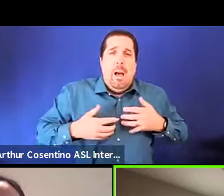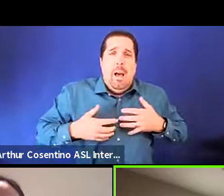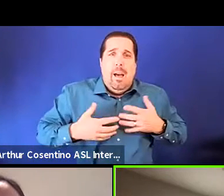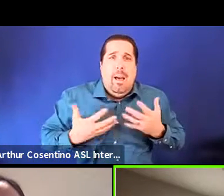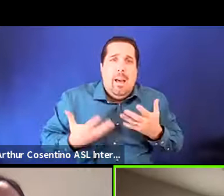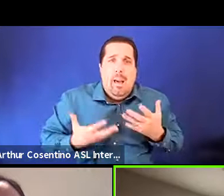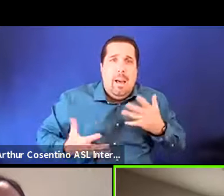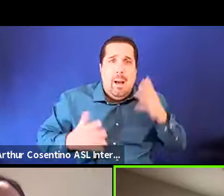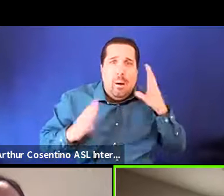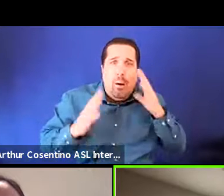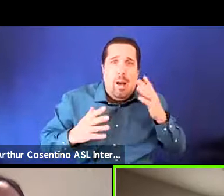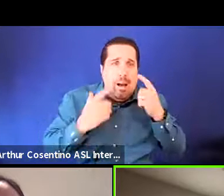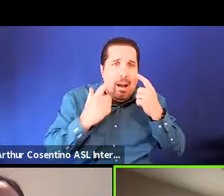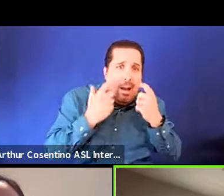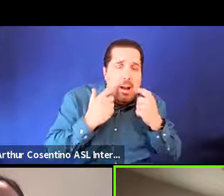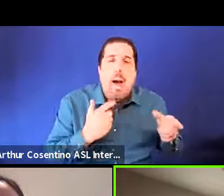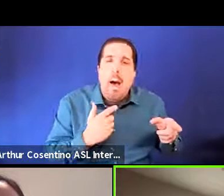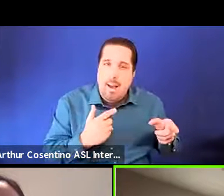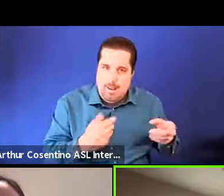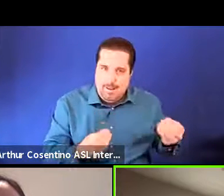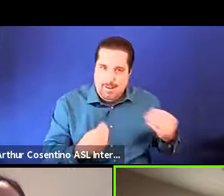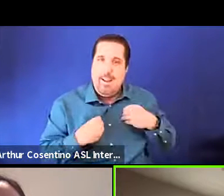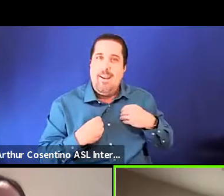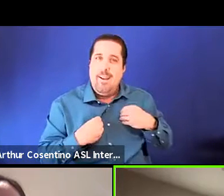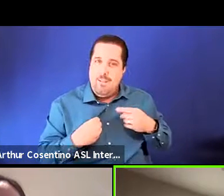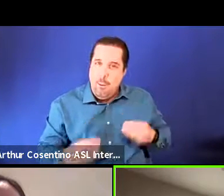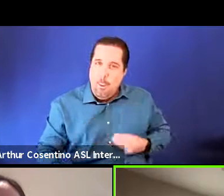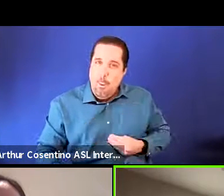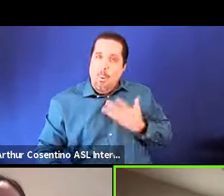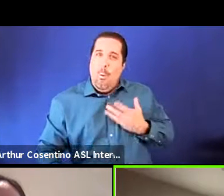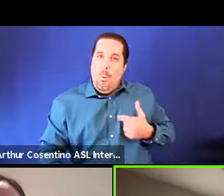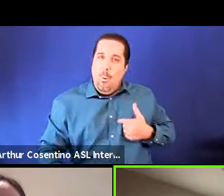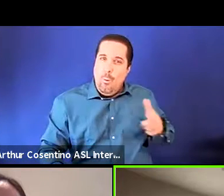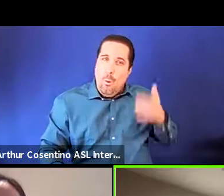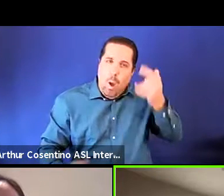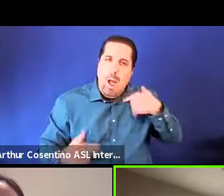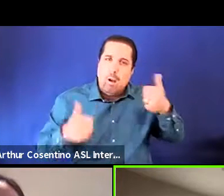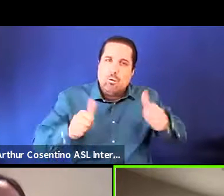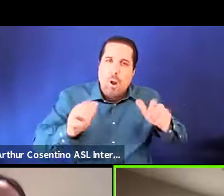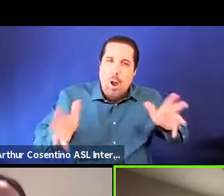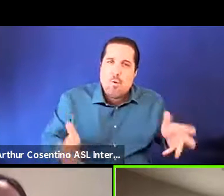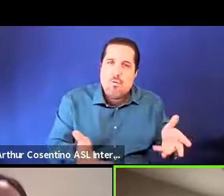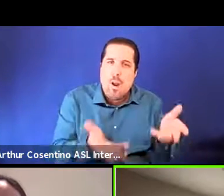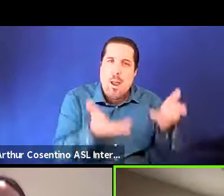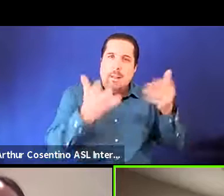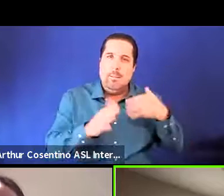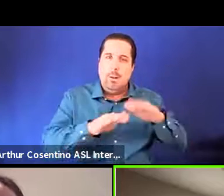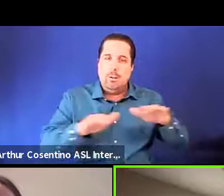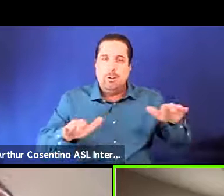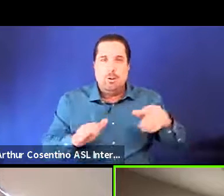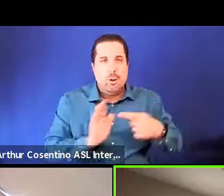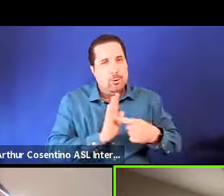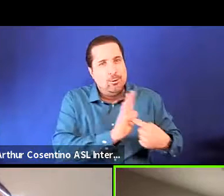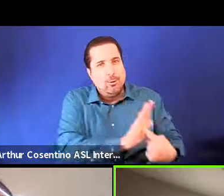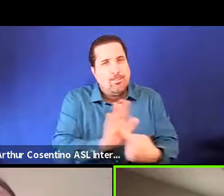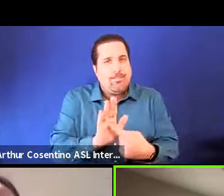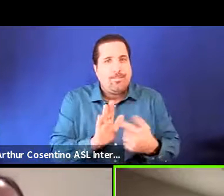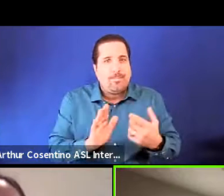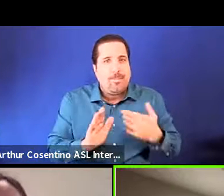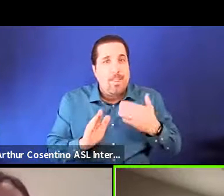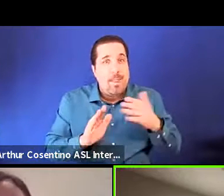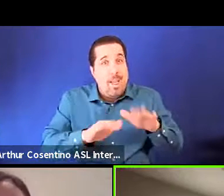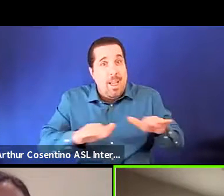joy because I'm trying to raise my children. You know, we're so conditioned to act carceral, even how we raise our young ones,